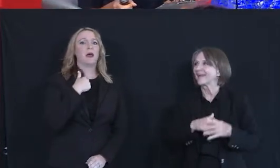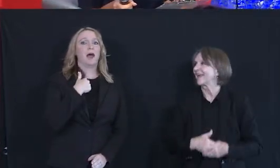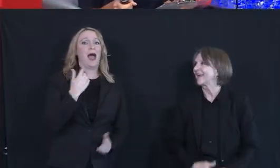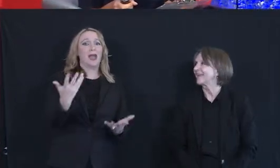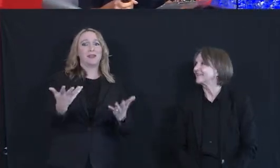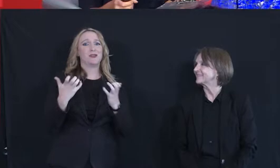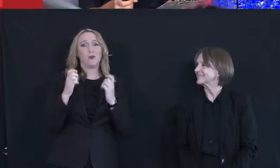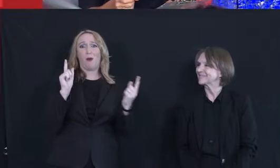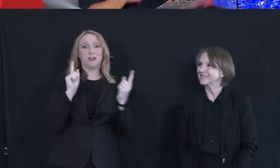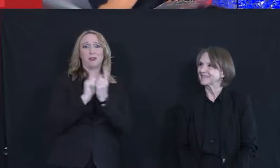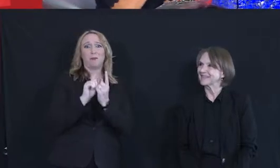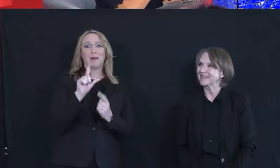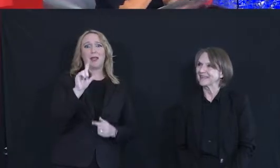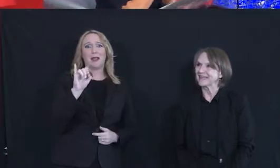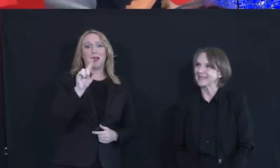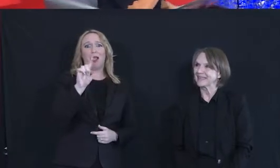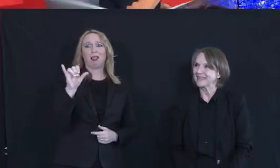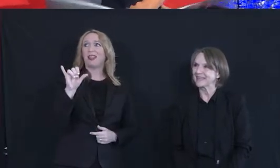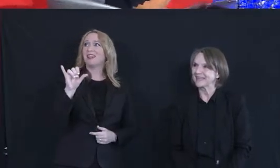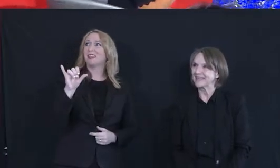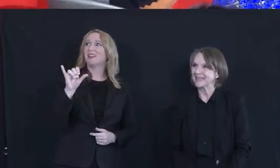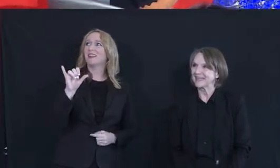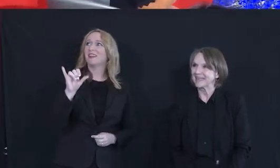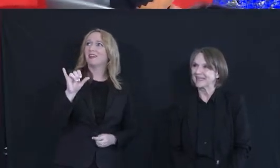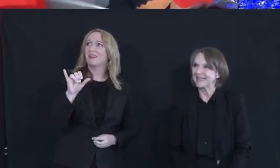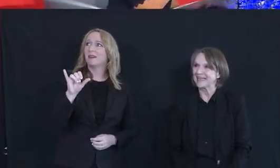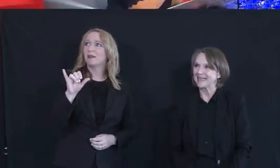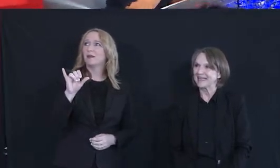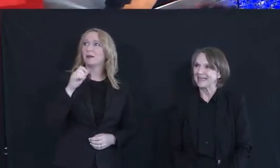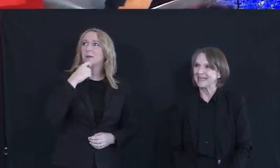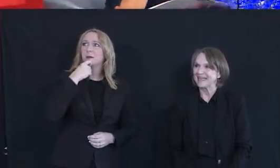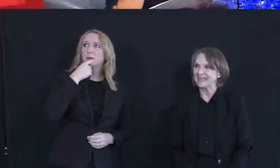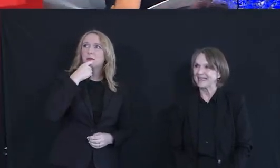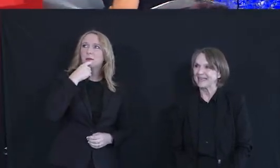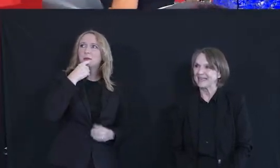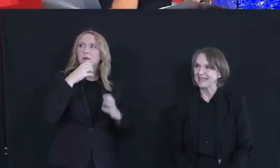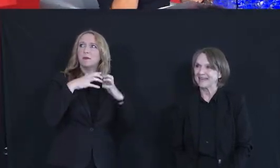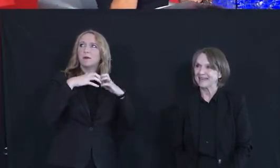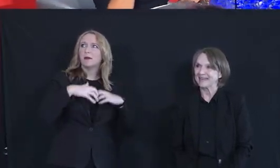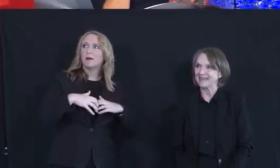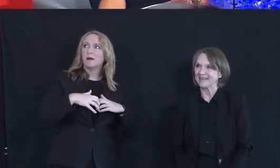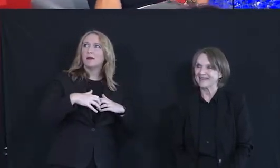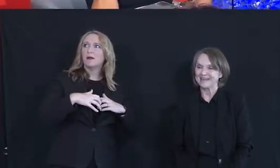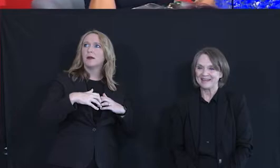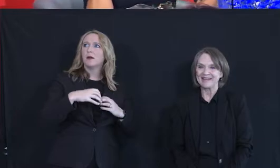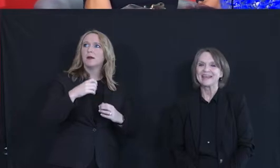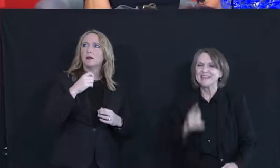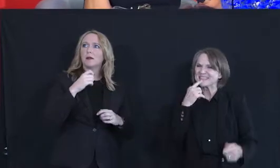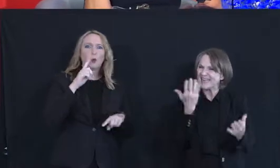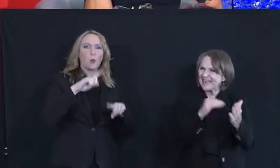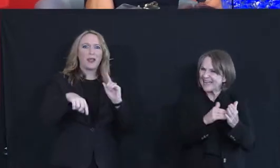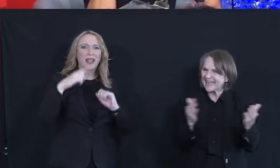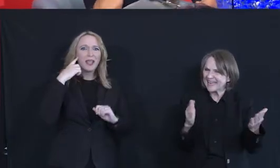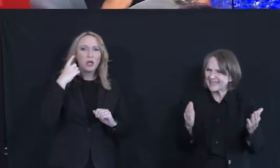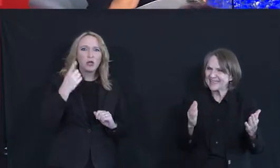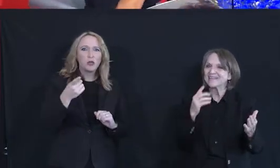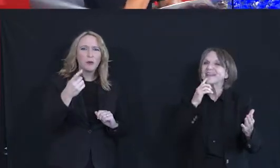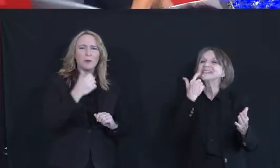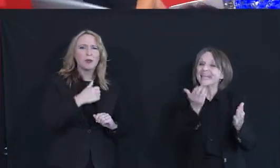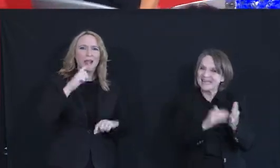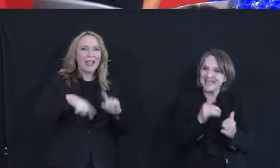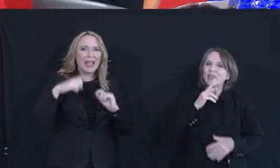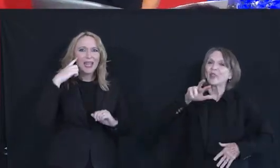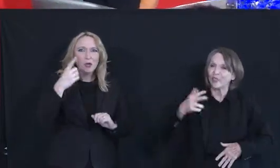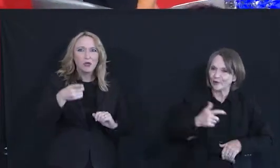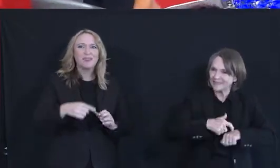Lily Collins who's Emily in Paris say that again Collins who's part of Emily in Paris say okay you're going to do it third time's a